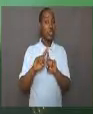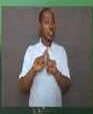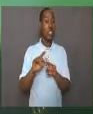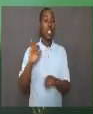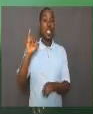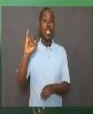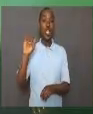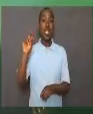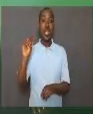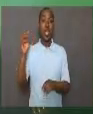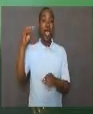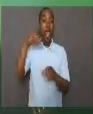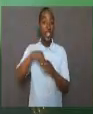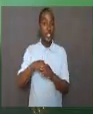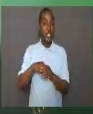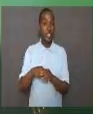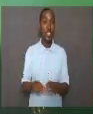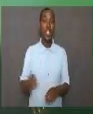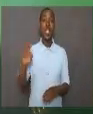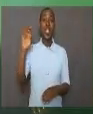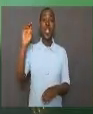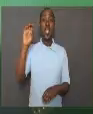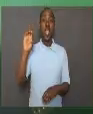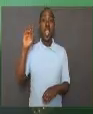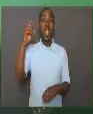defined the terms inhalation,